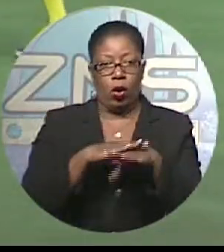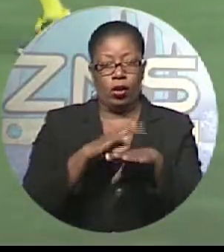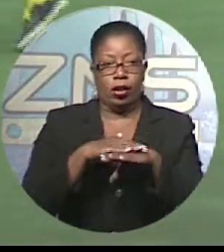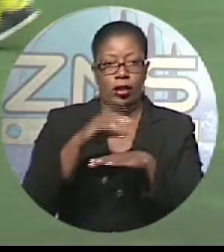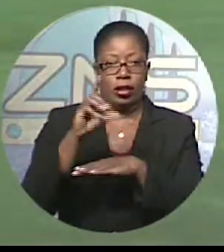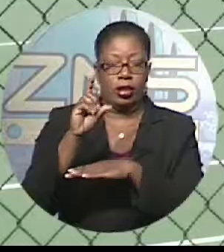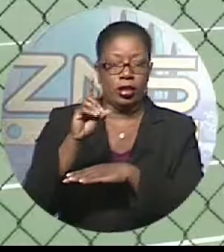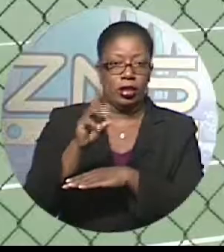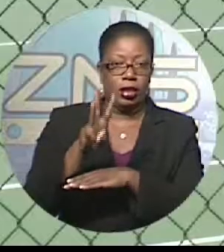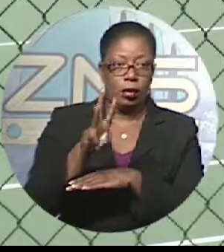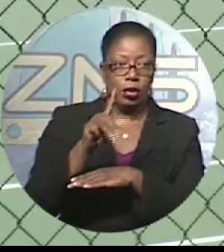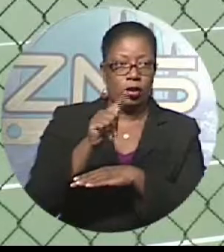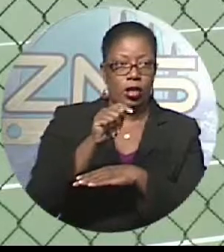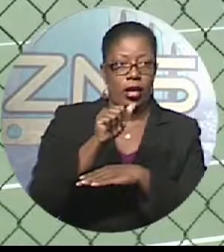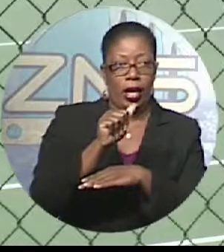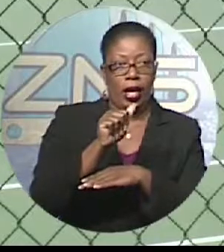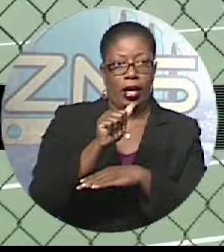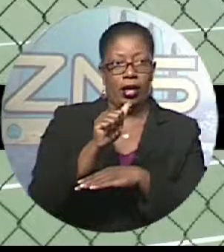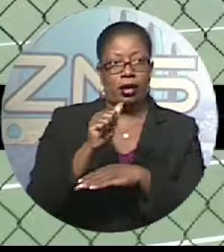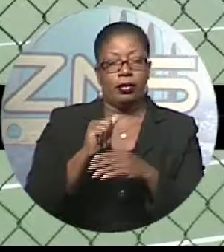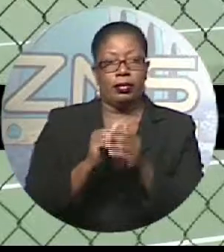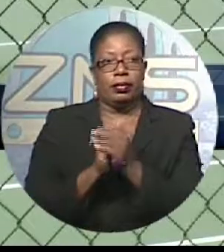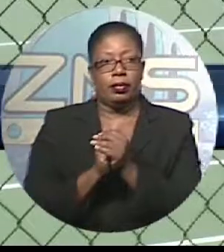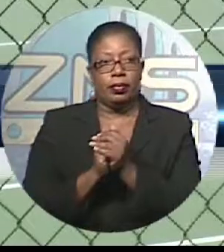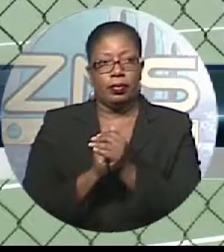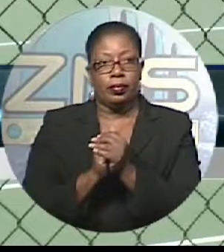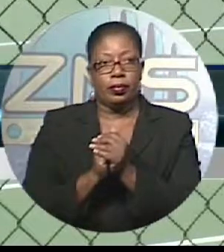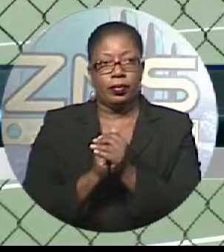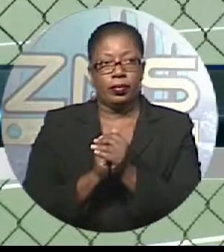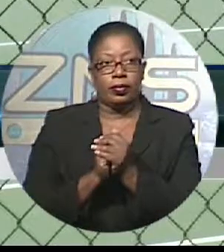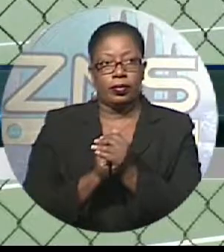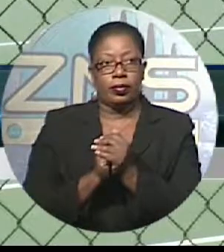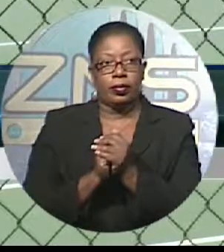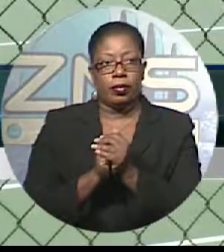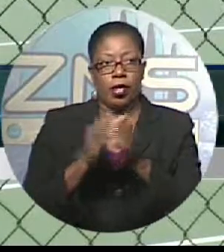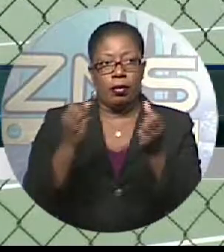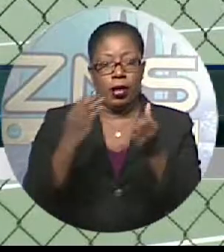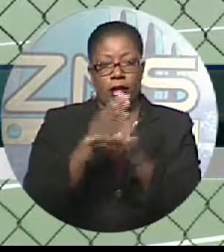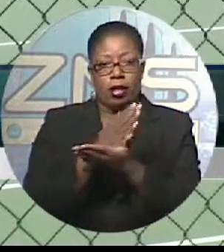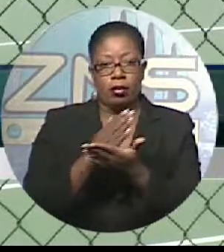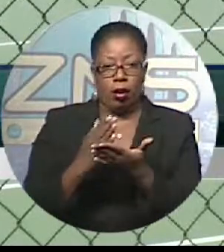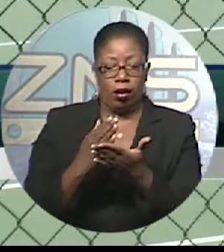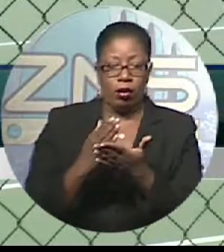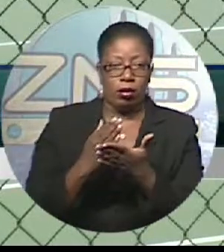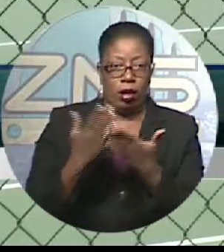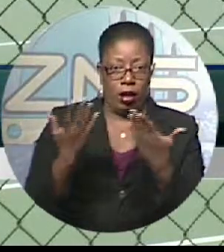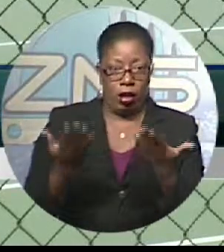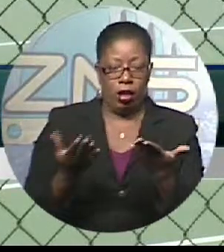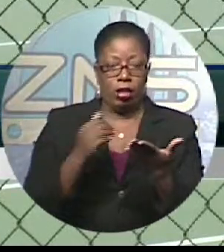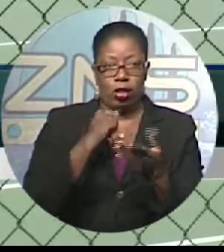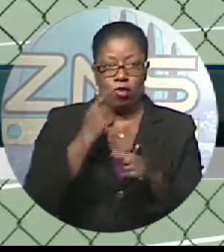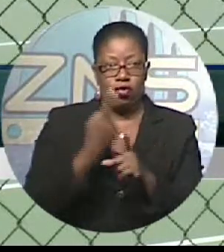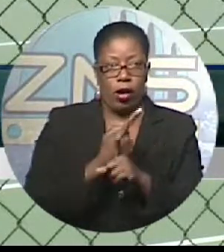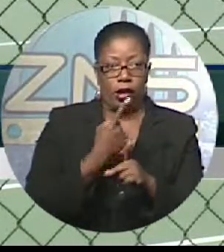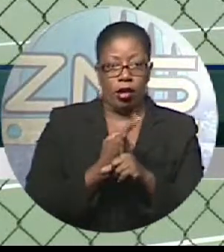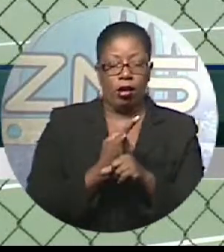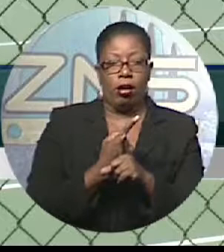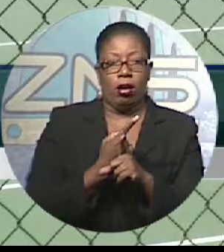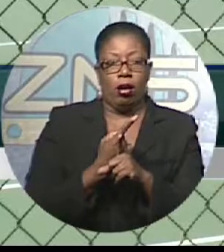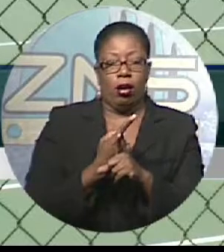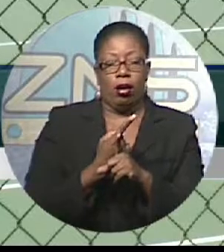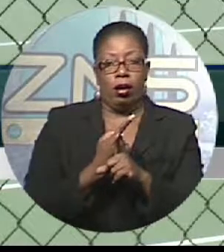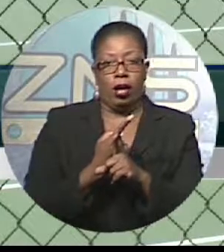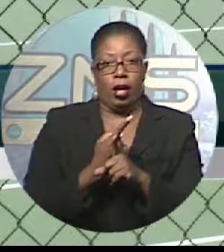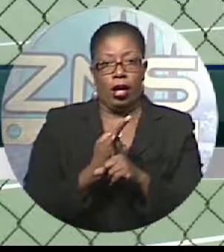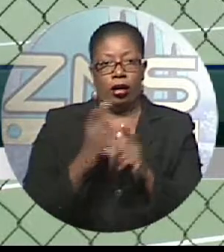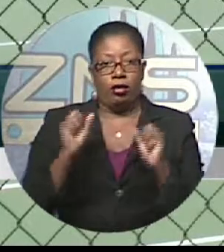WTA tours. The fitness program has many parts. It's not like just a regular, simple fitness program.